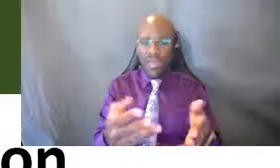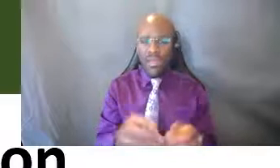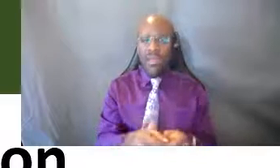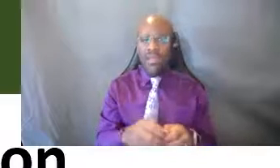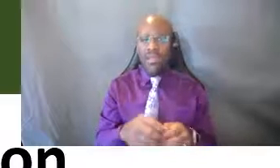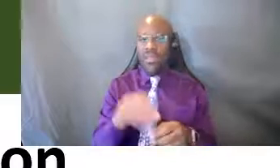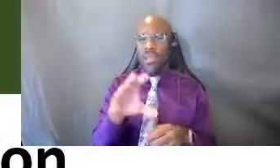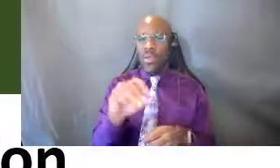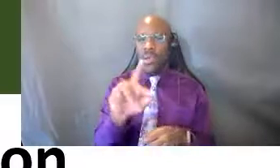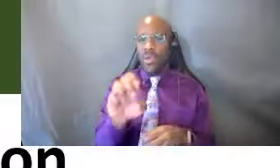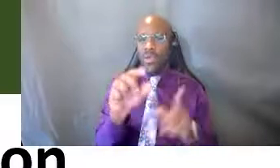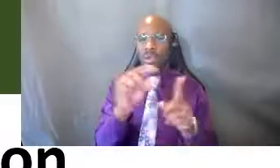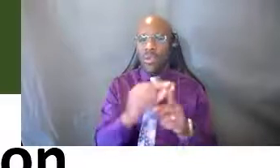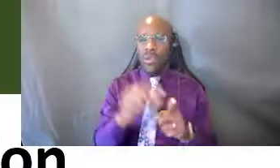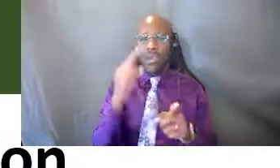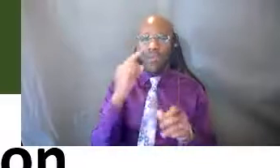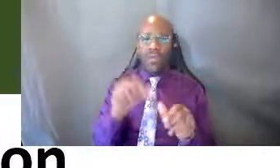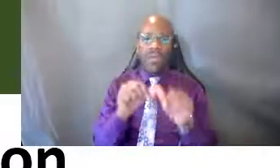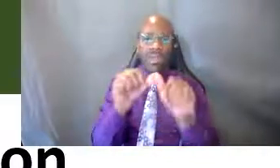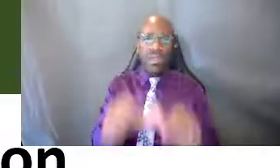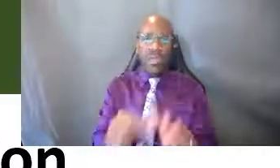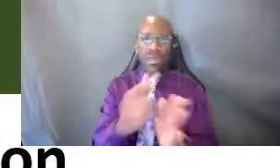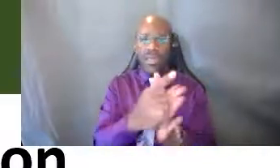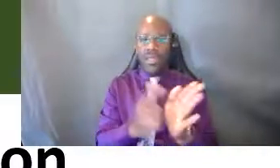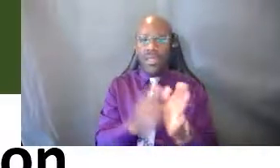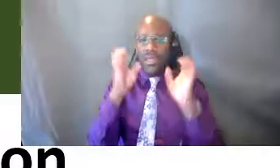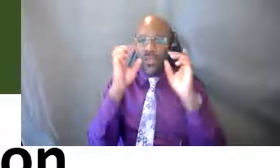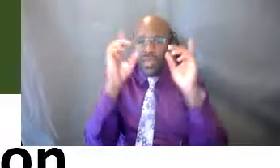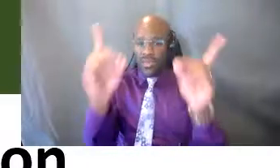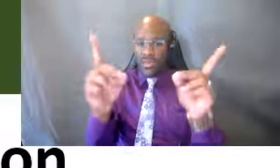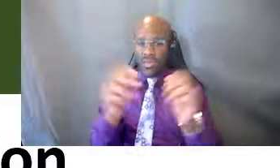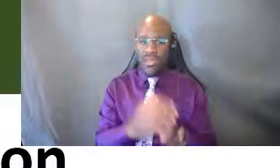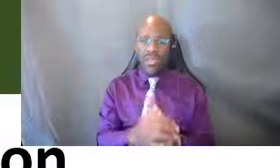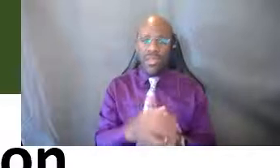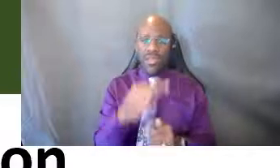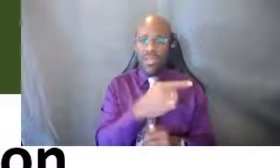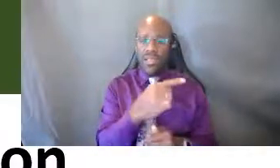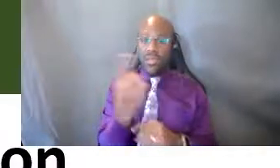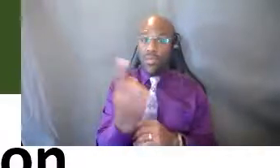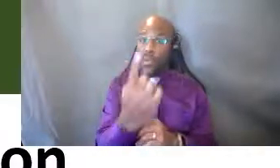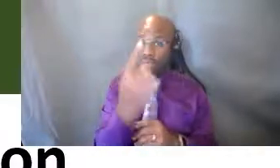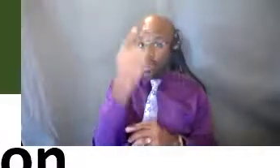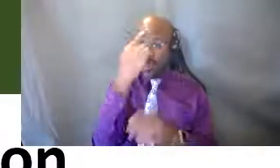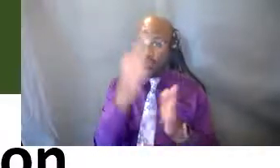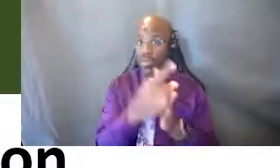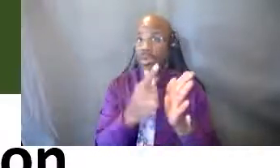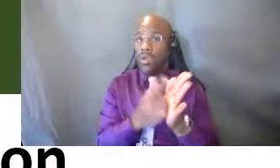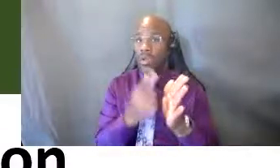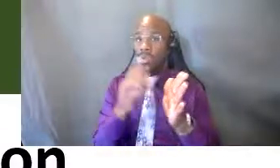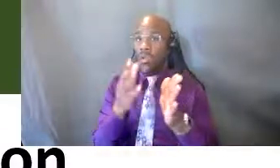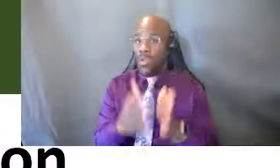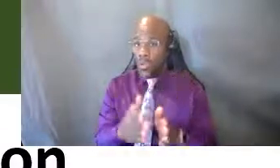education. So this is only for lawyers who are seeking continuing legal